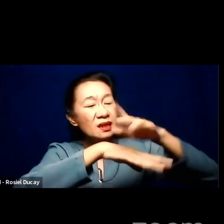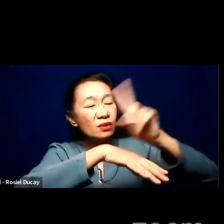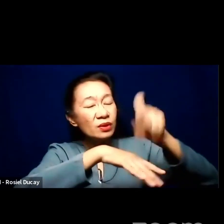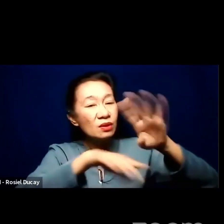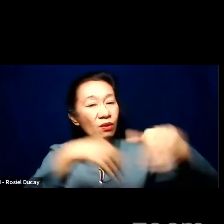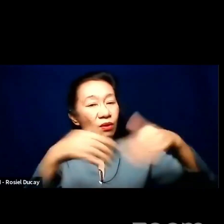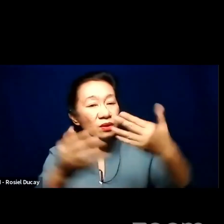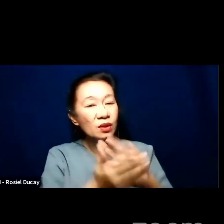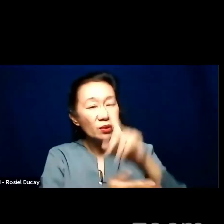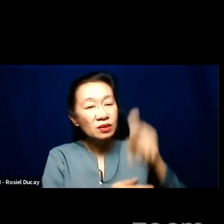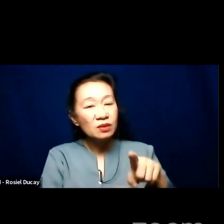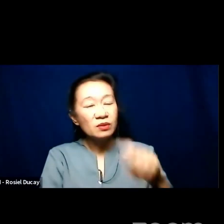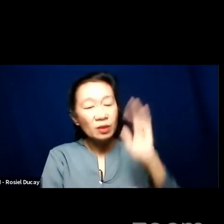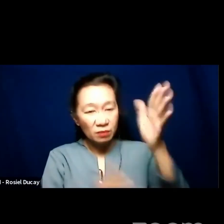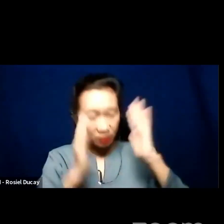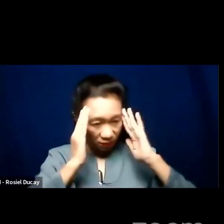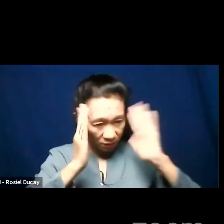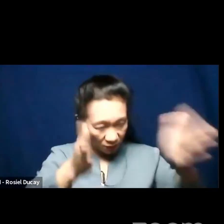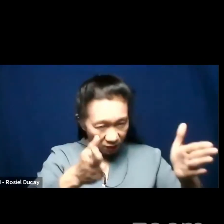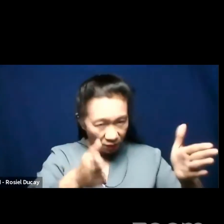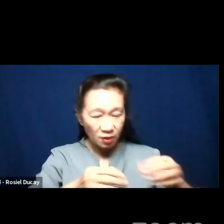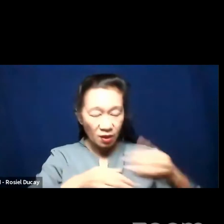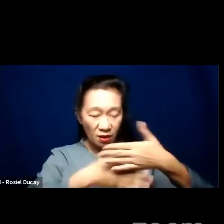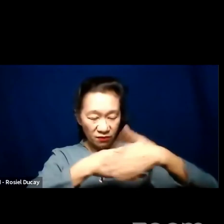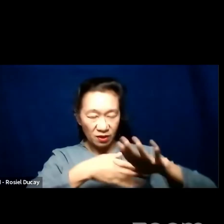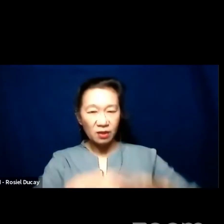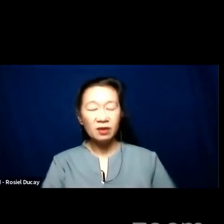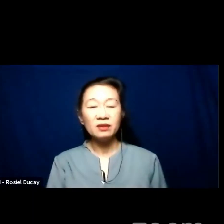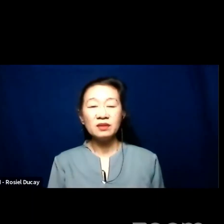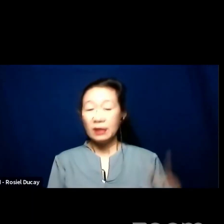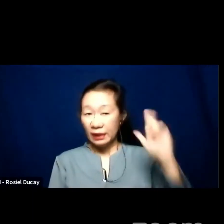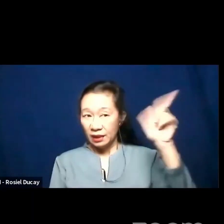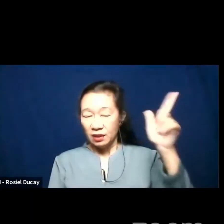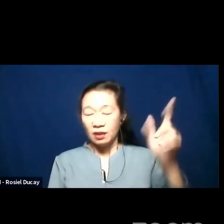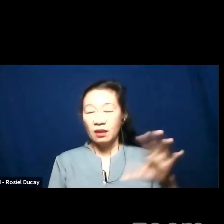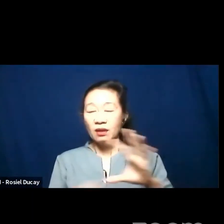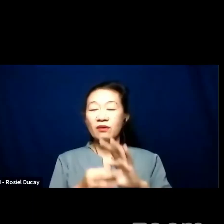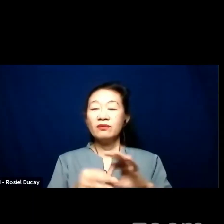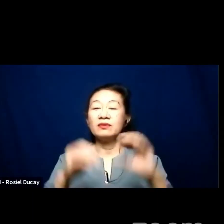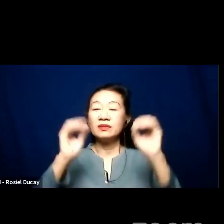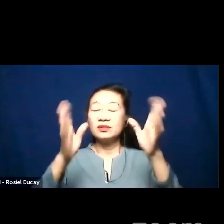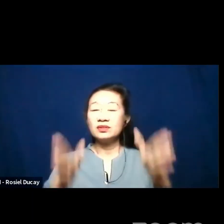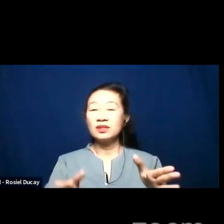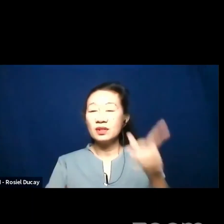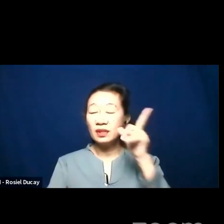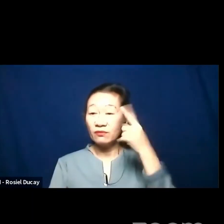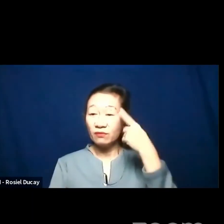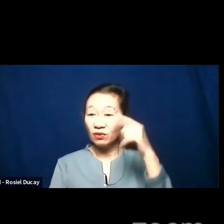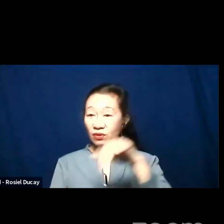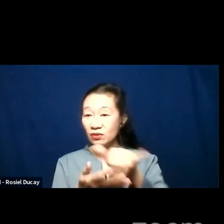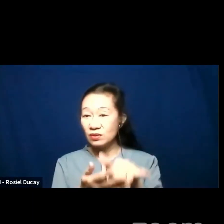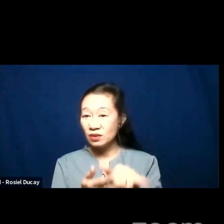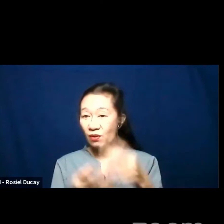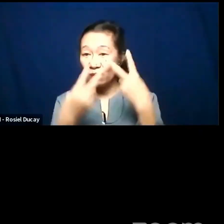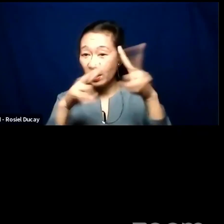the questions will be addressed after po the lecture of Teacher Landa. For those who are watching